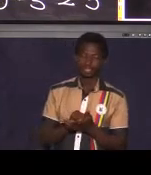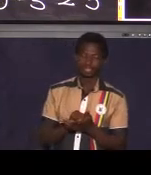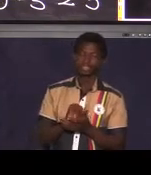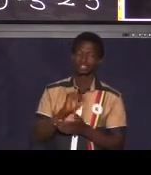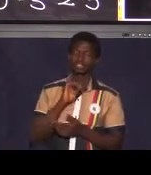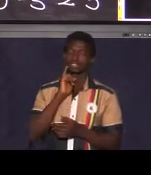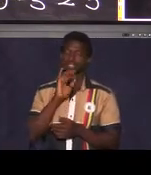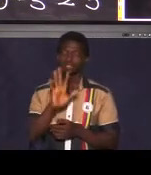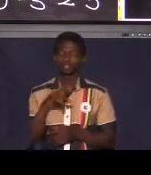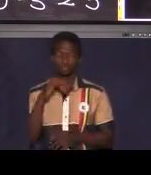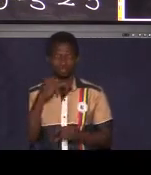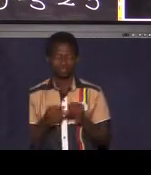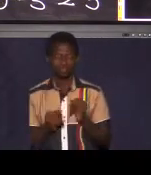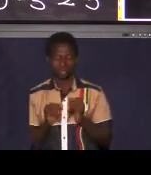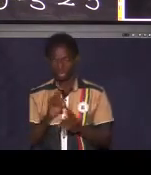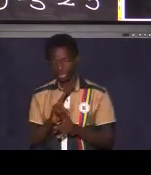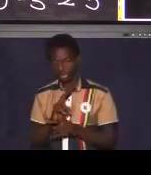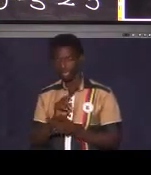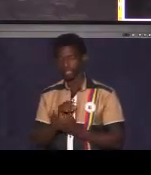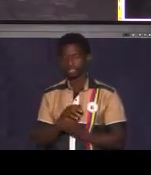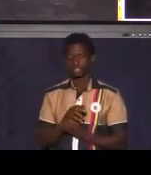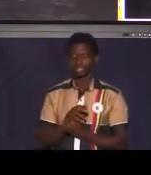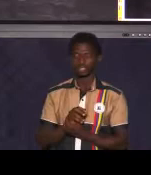final answer.